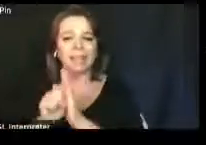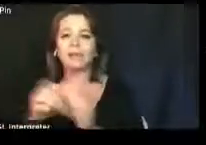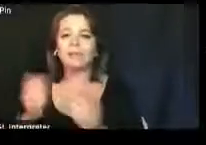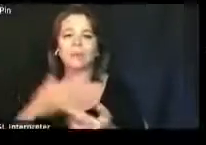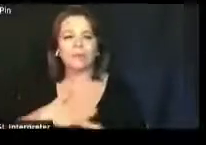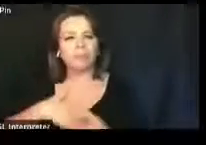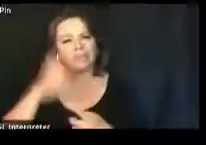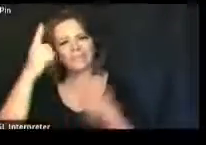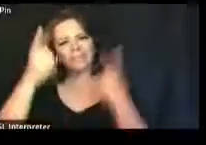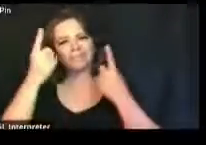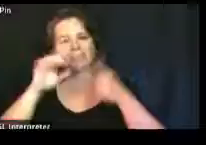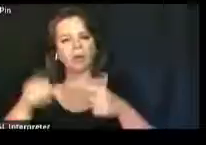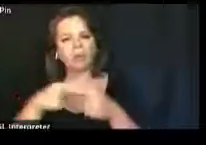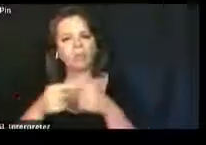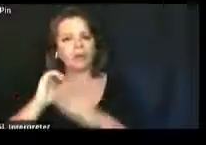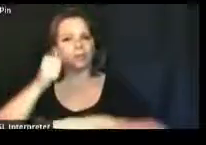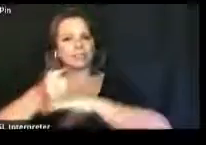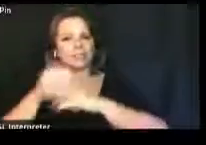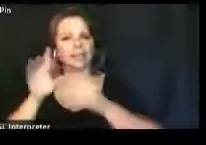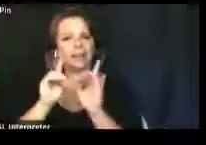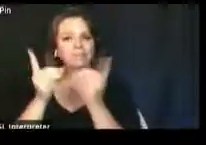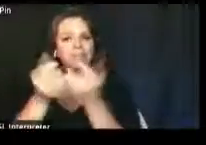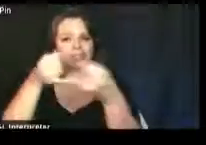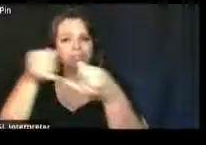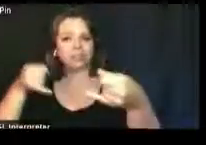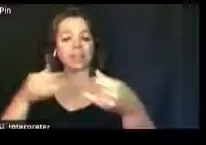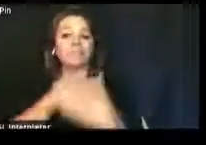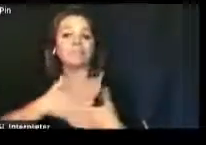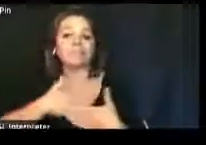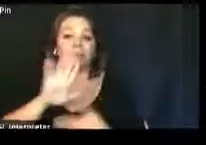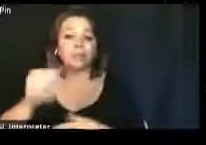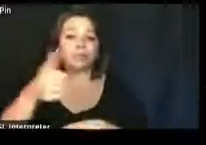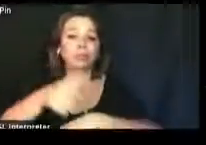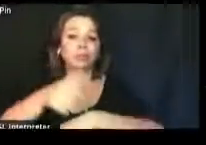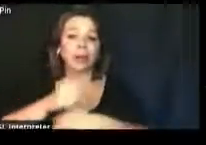the districts, and I appreciate your time. Thank you very much.